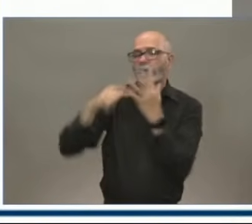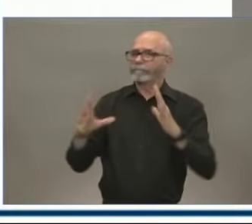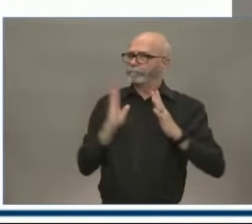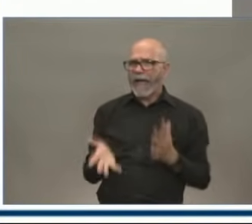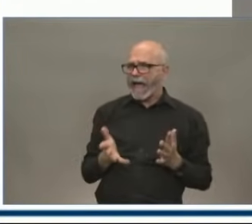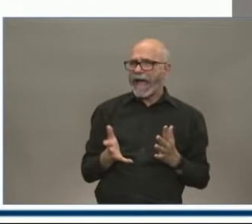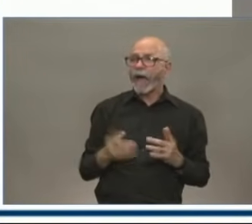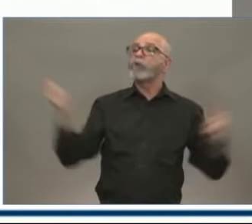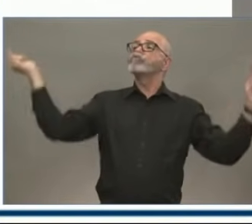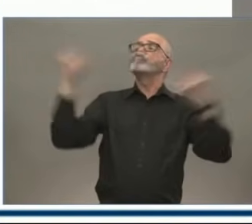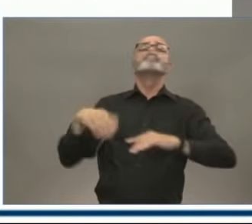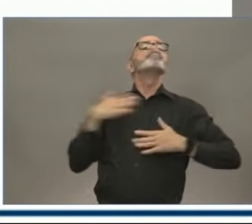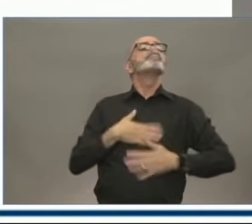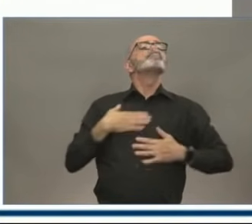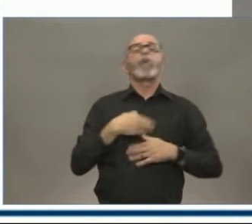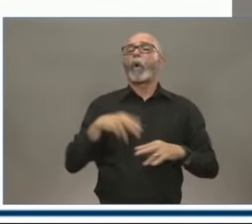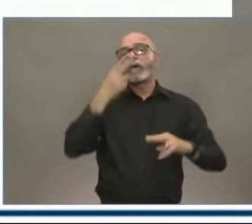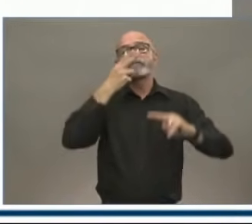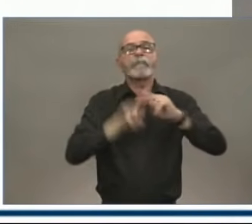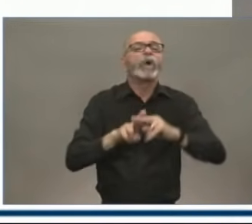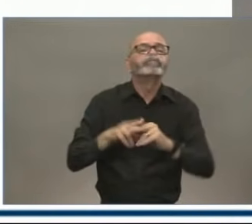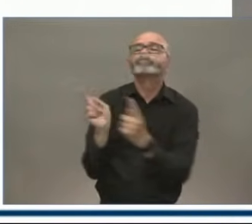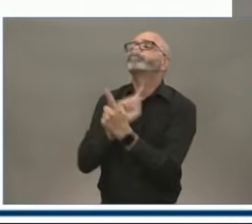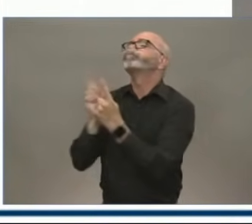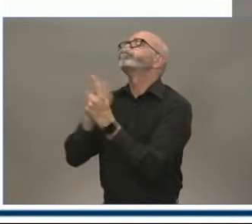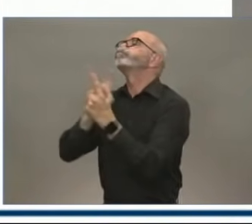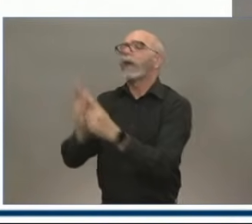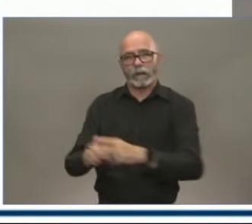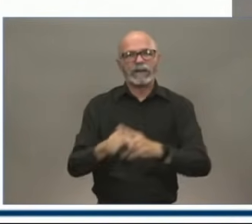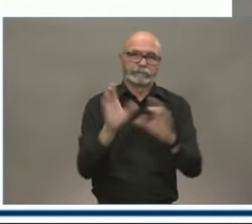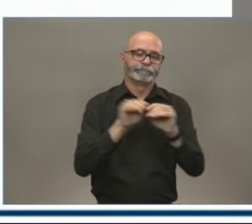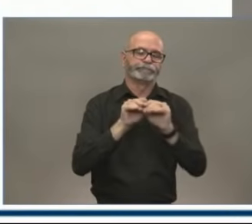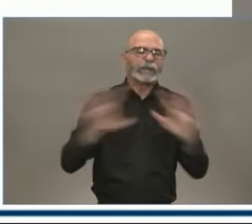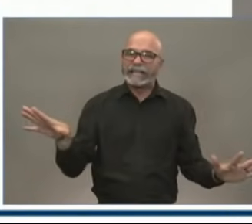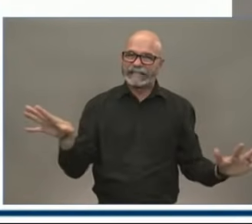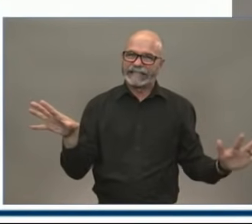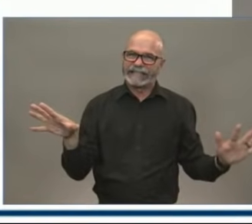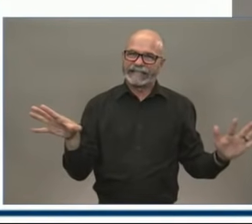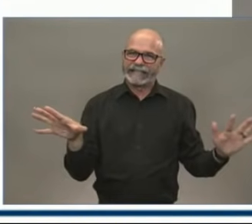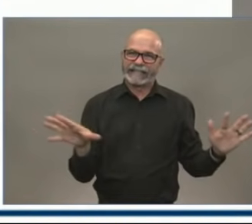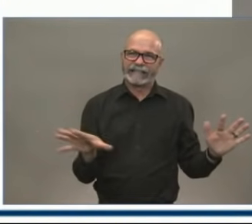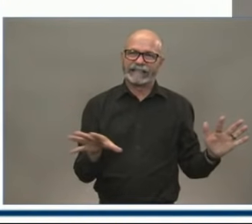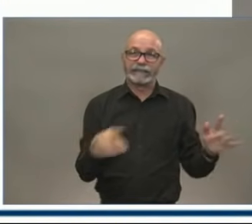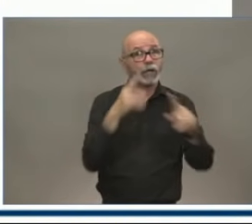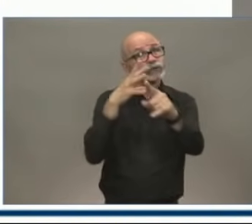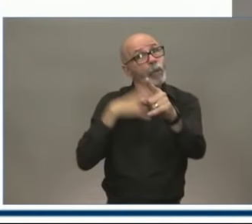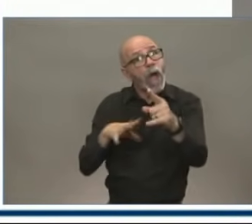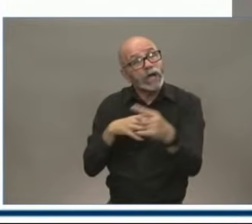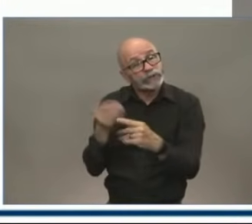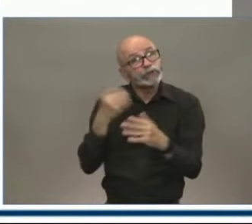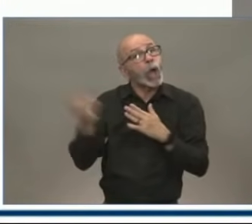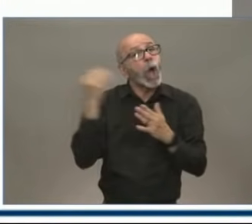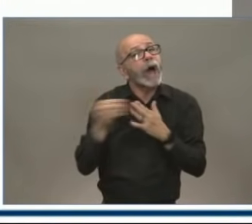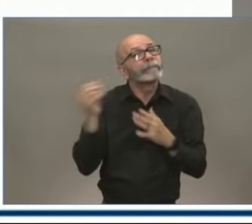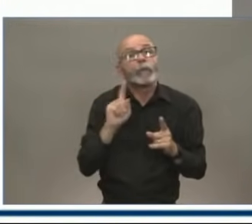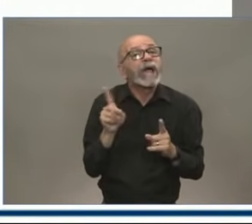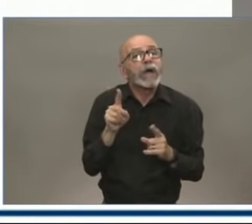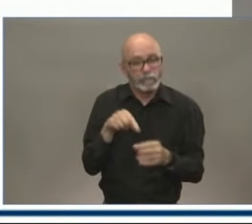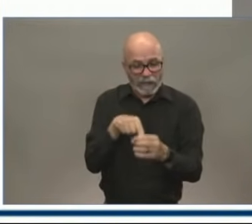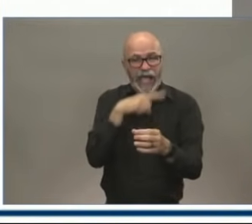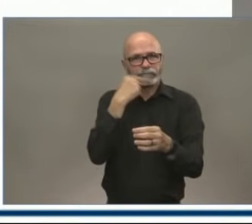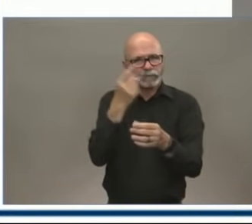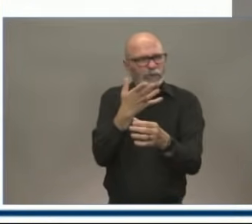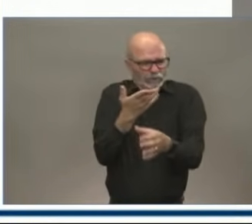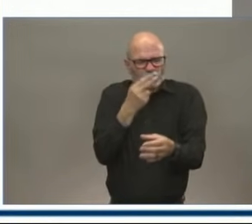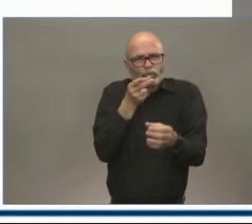of the province. So if you want to shop, that's okay, but shop close to home and respect capacity limits and other